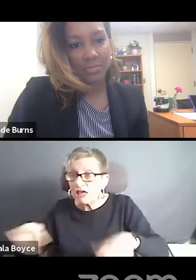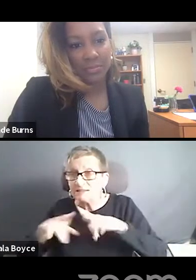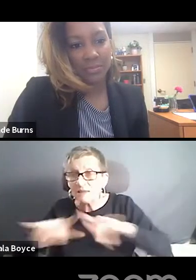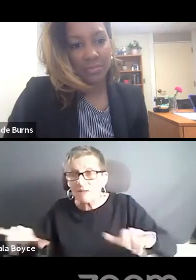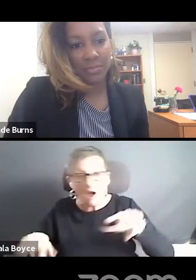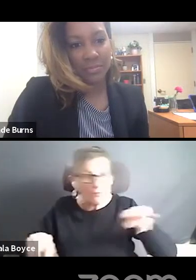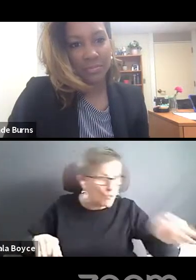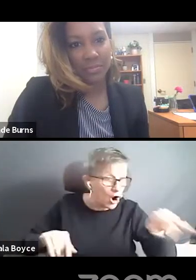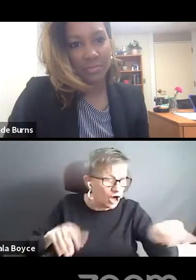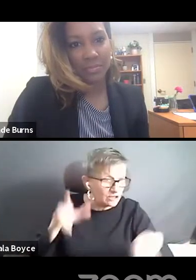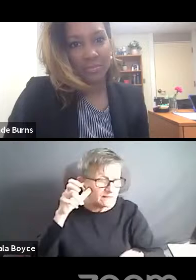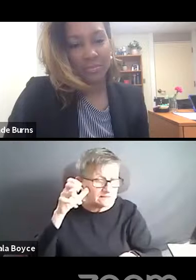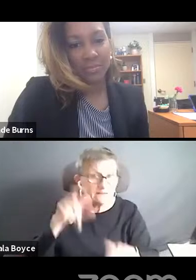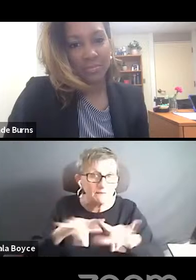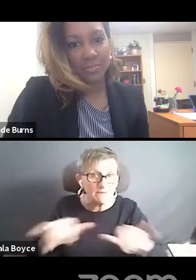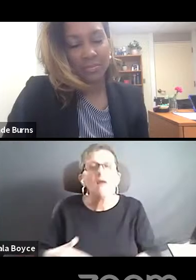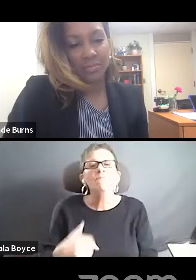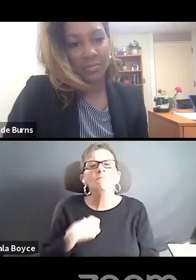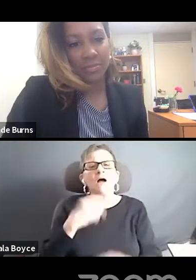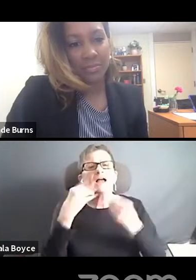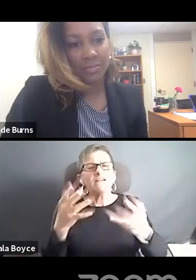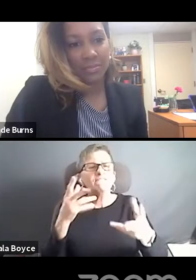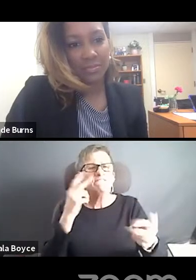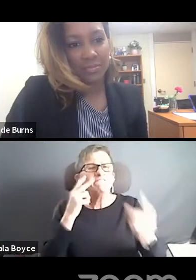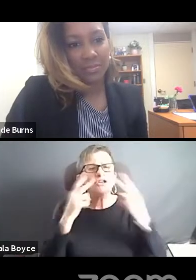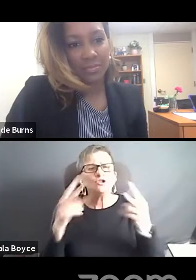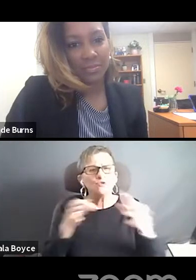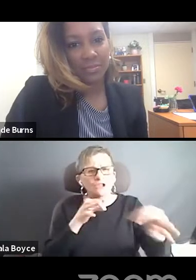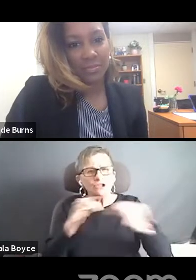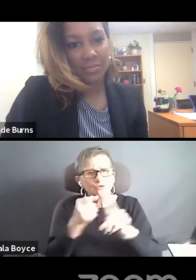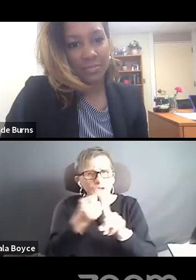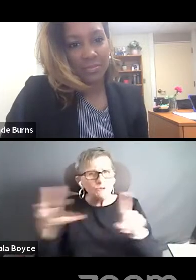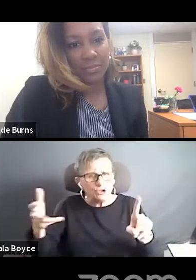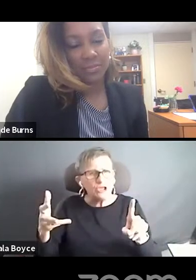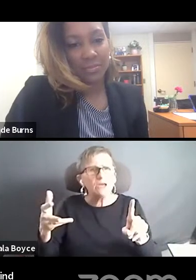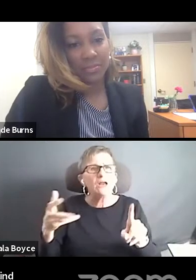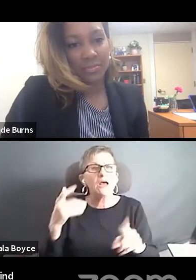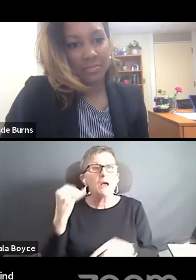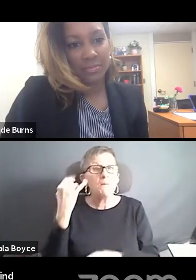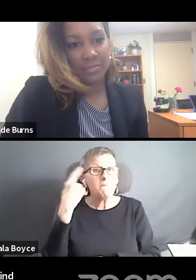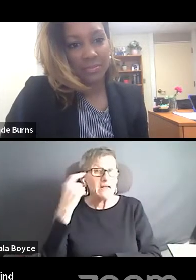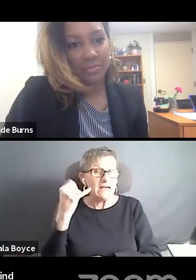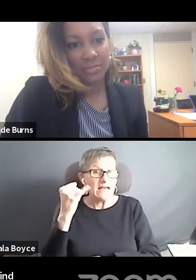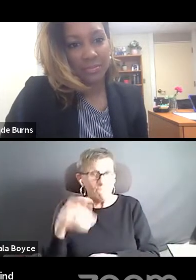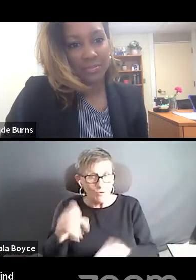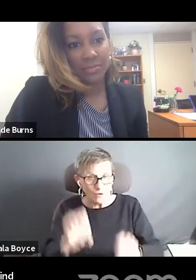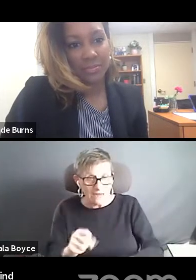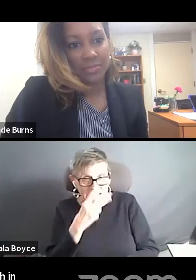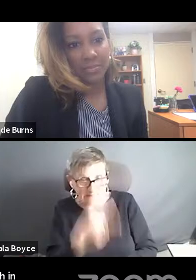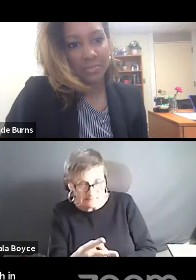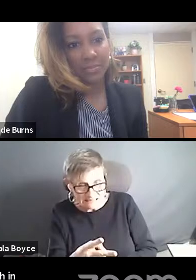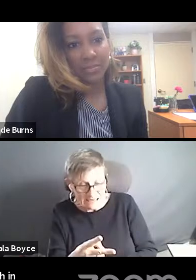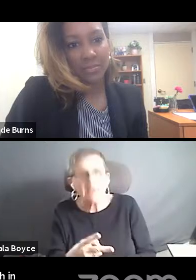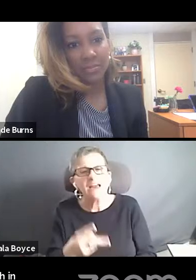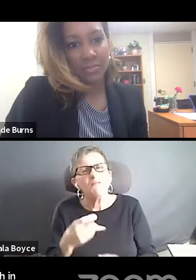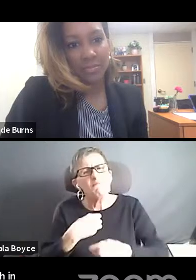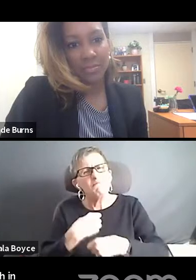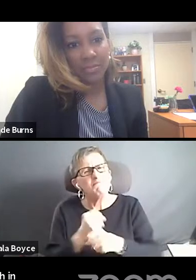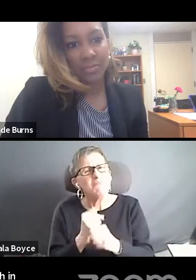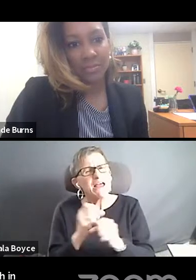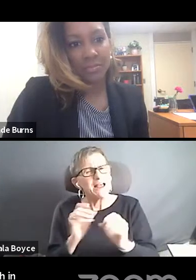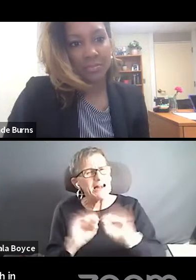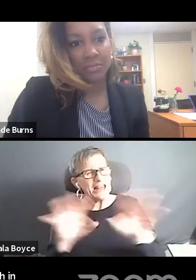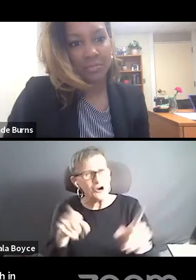virtual learners. The visual descriptions that people see if you are sighted contribute to how you are able to fully engage in